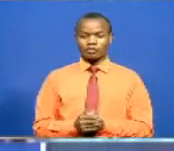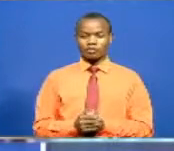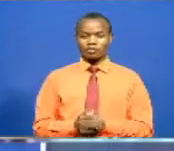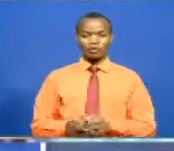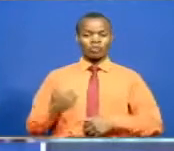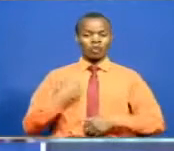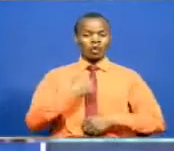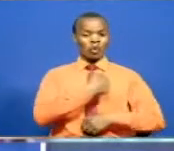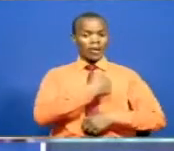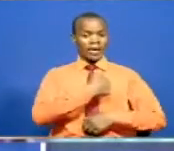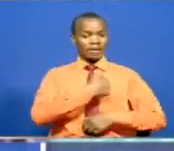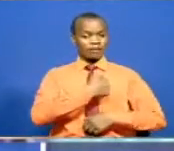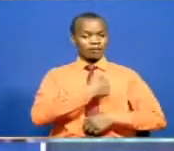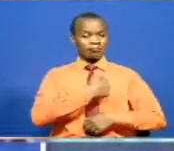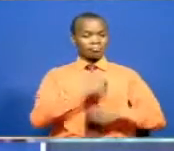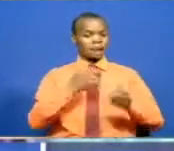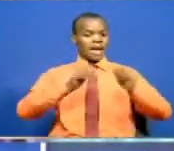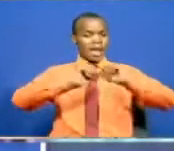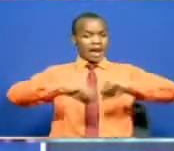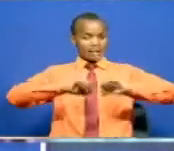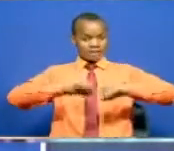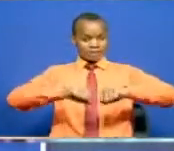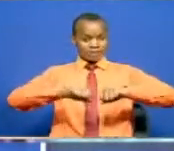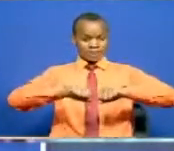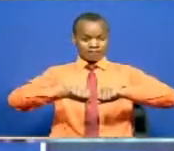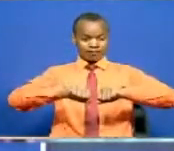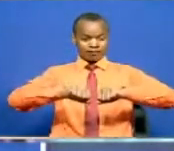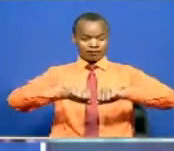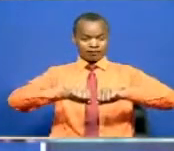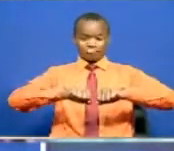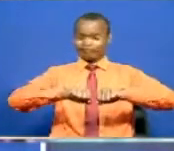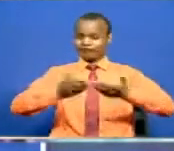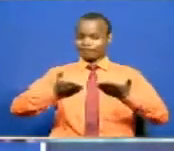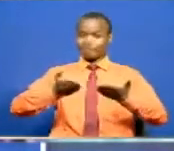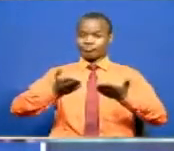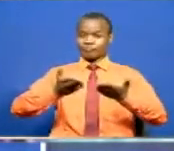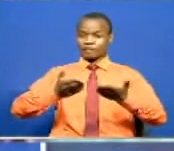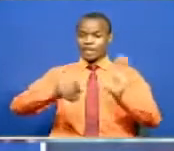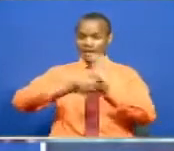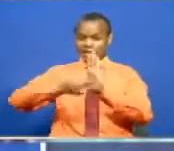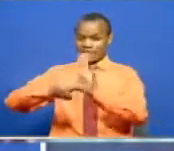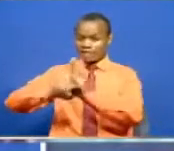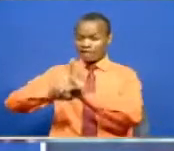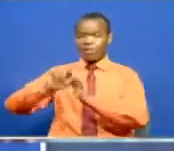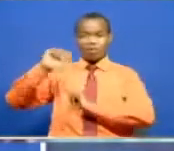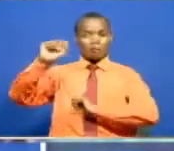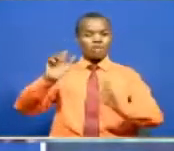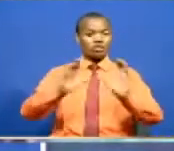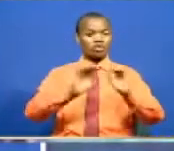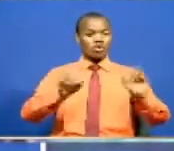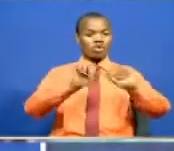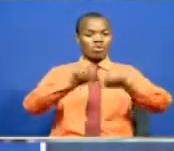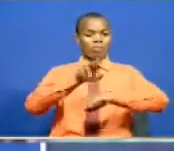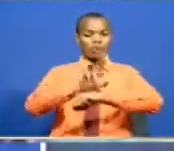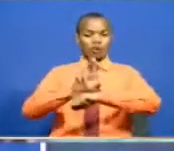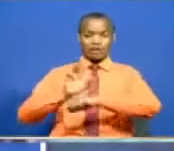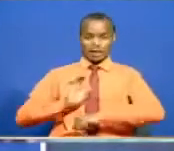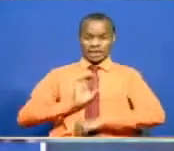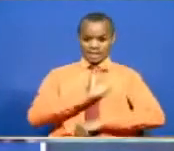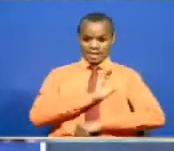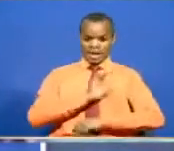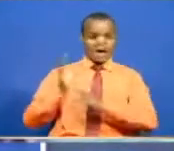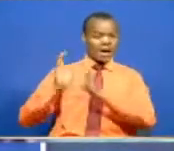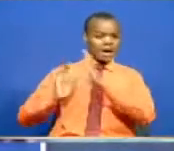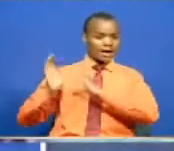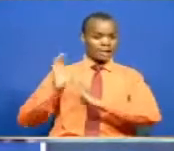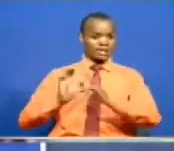negative politics to use our different communities and cultures and different traditions